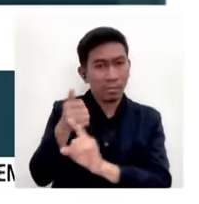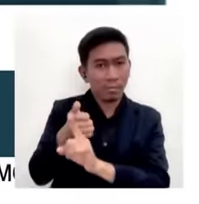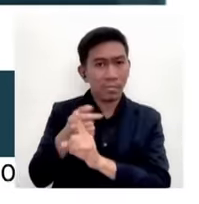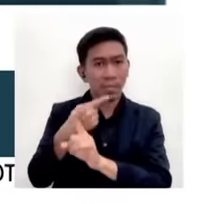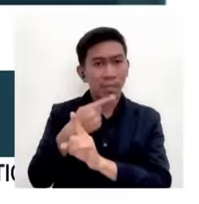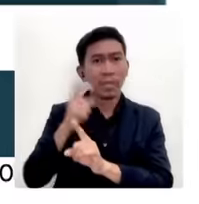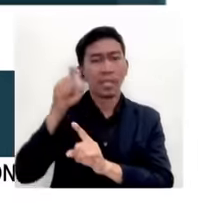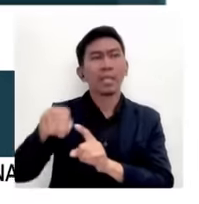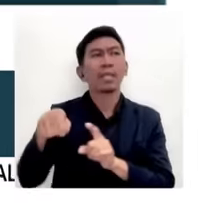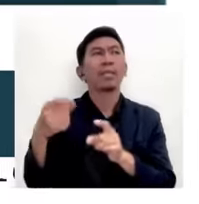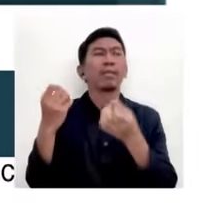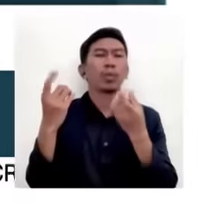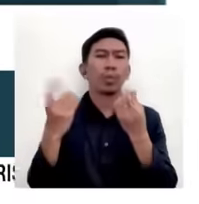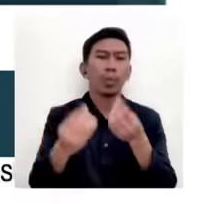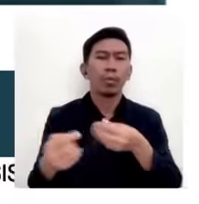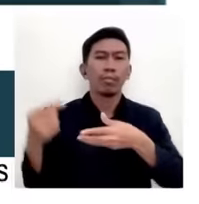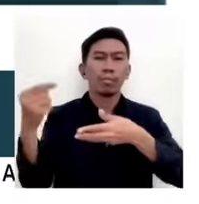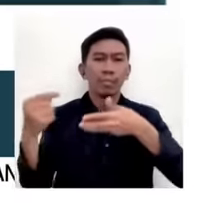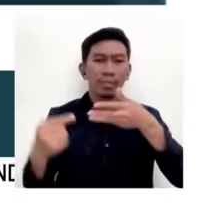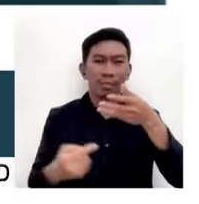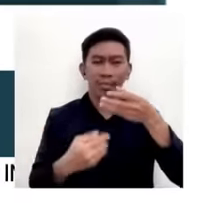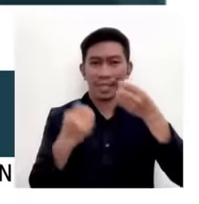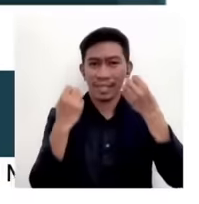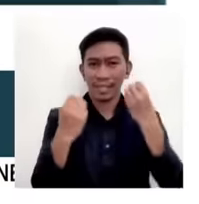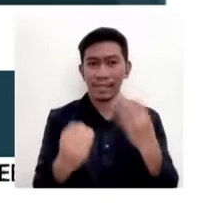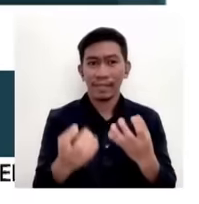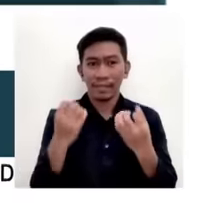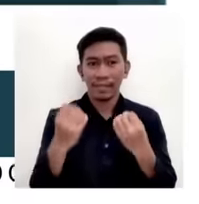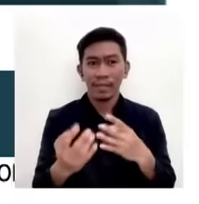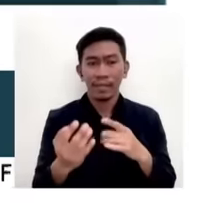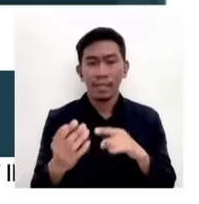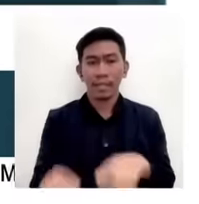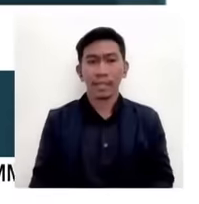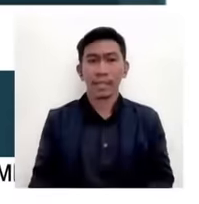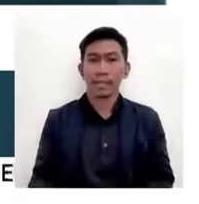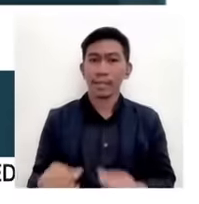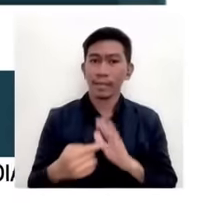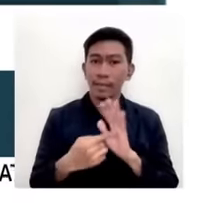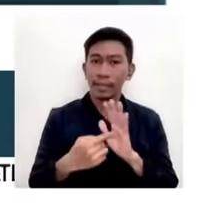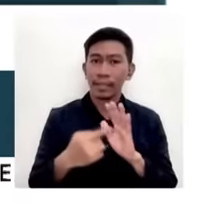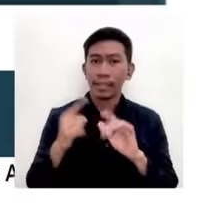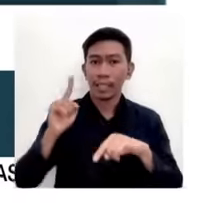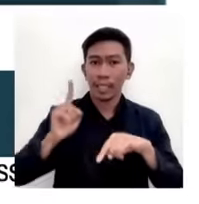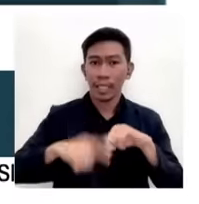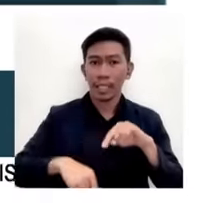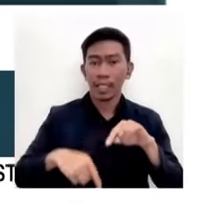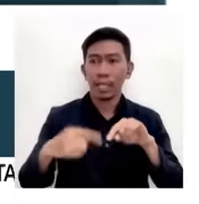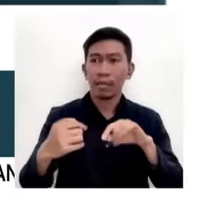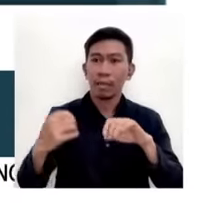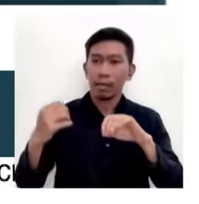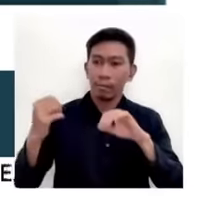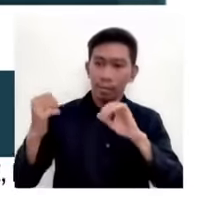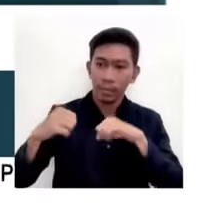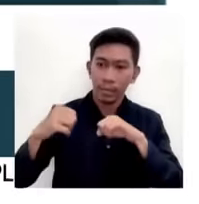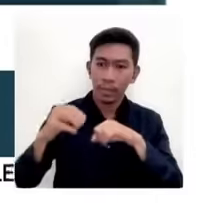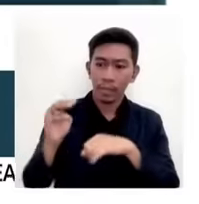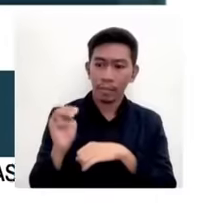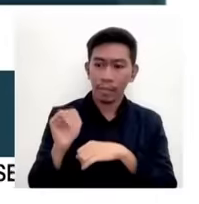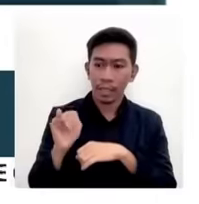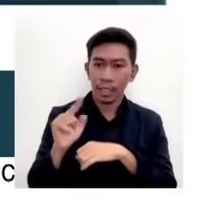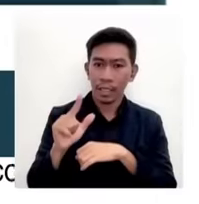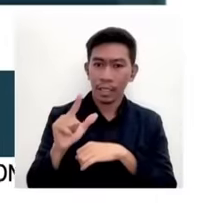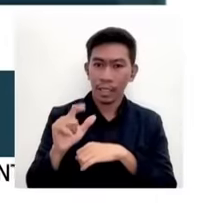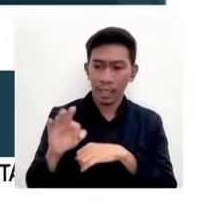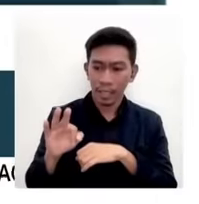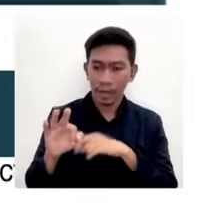natin kailangan gawin, dahil hindi ho magkakaroon, kunyari, ng exit agreement with the MILF, kailangan natin